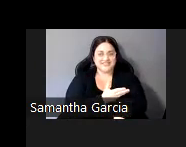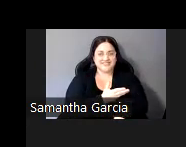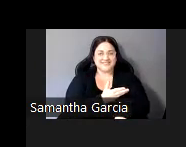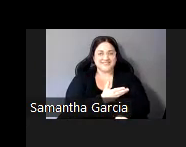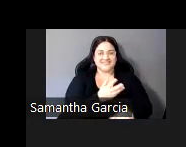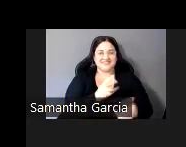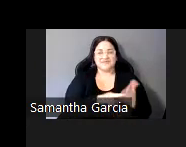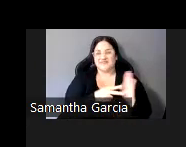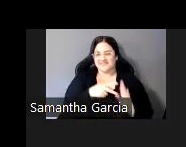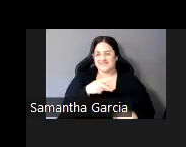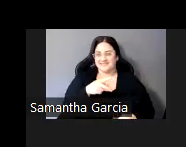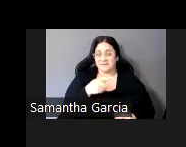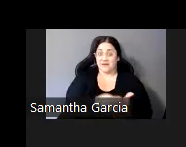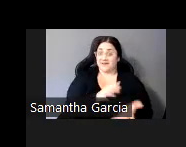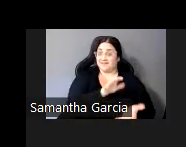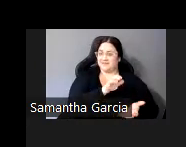for. These homeowners,